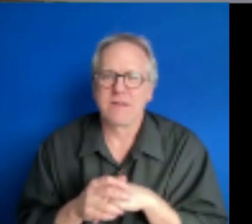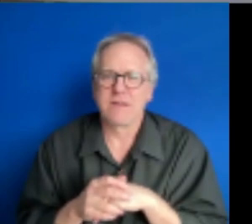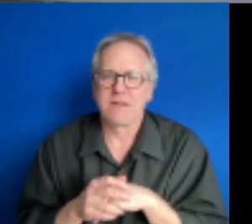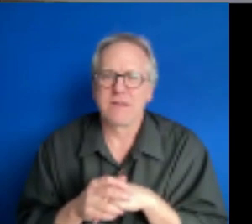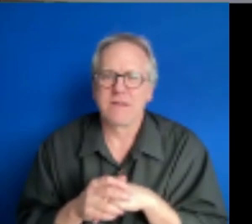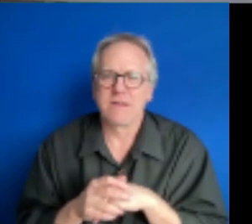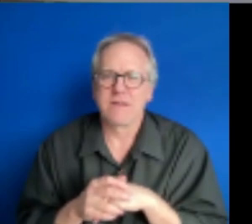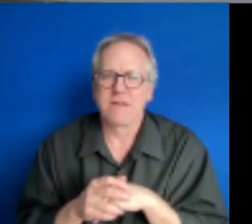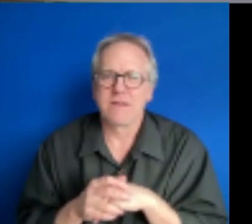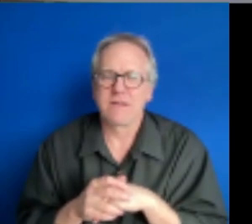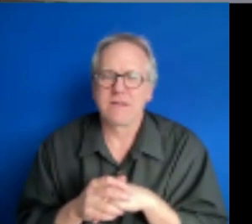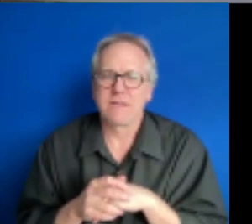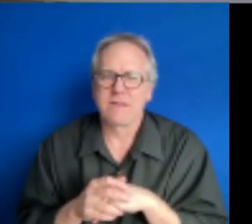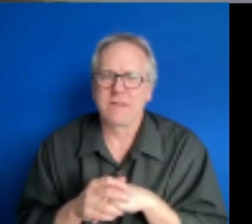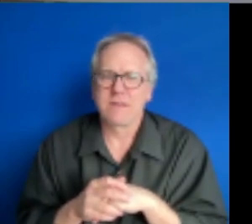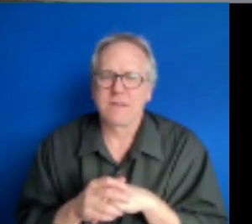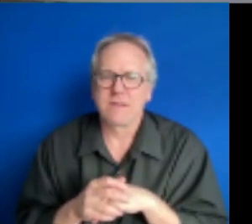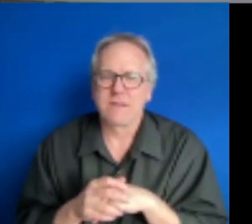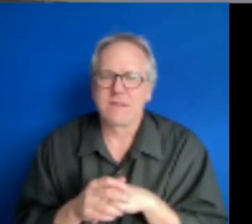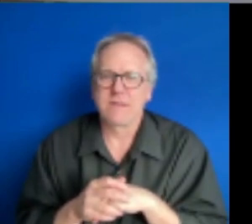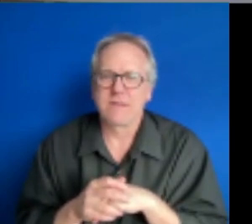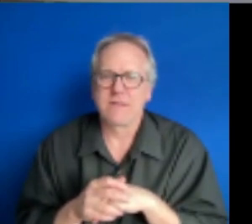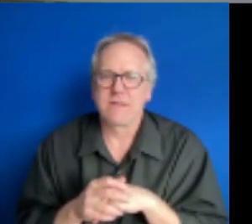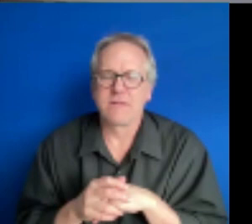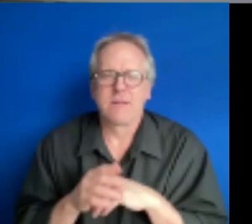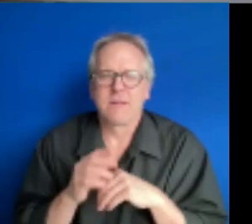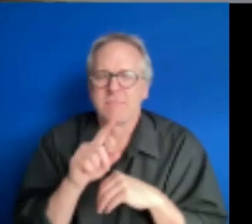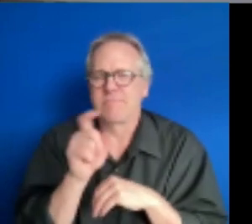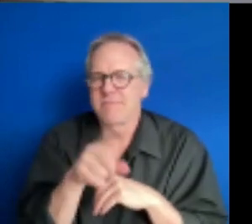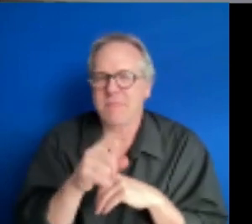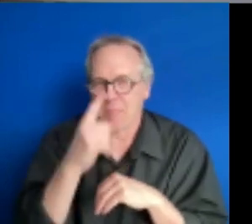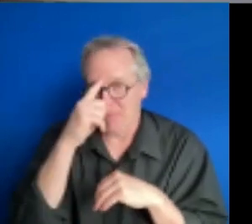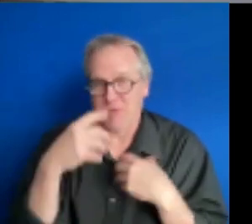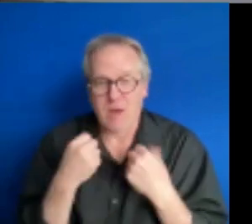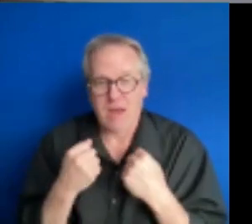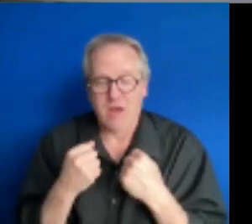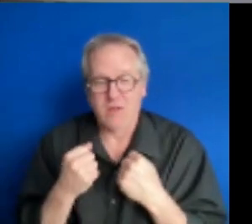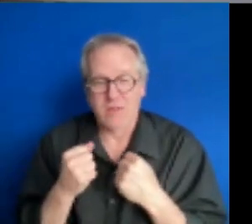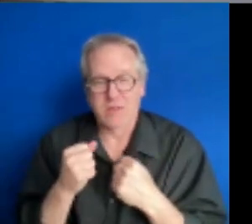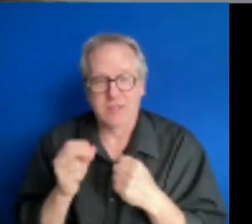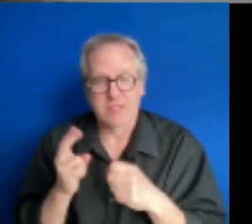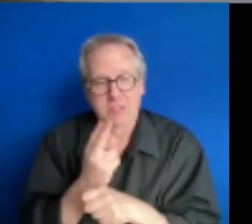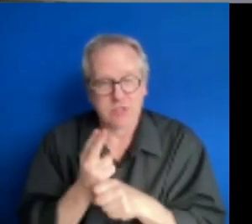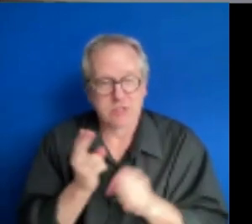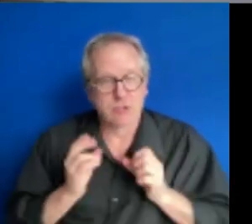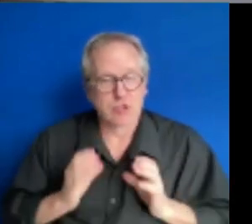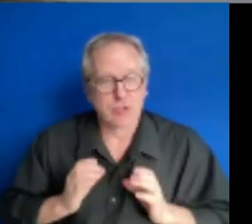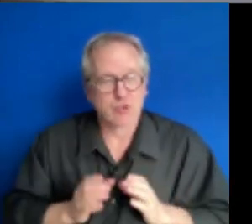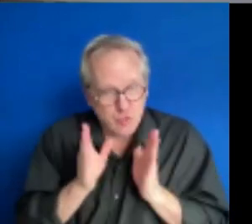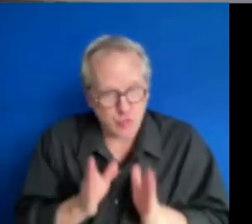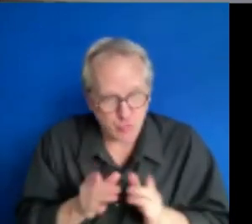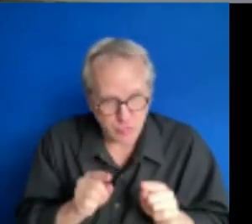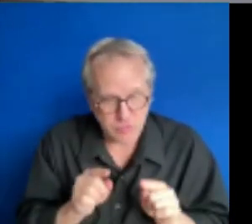psychiatric survivors. About mental health consumers and psychiatric survivors.